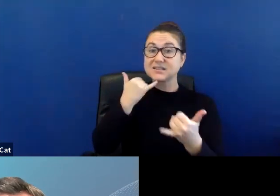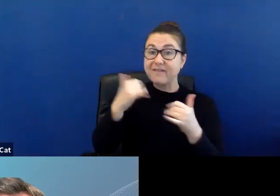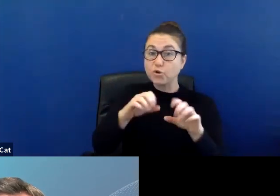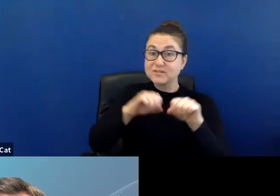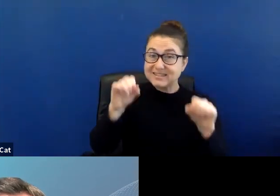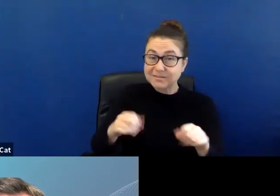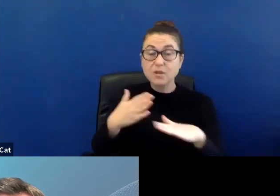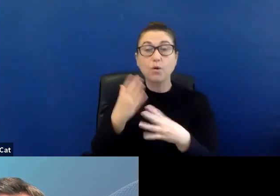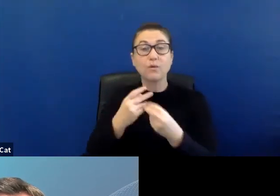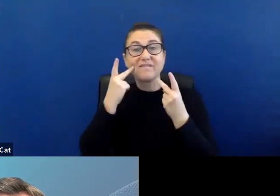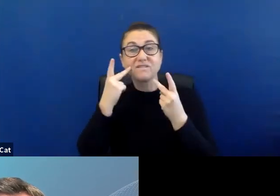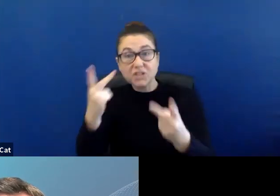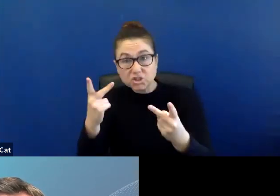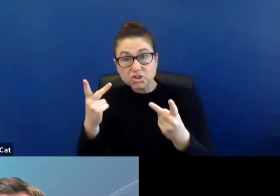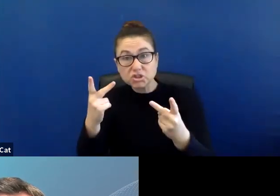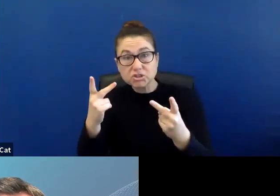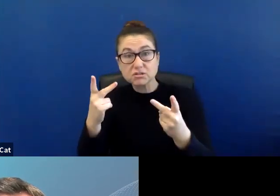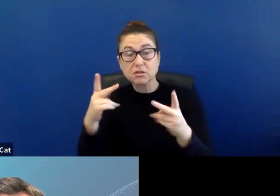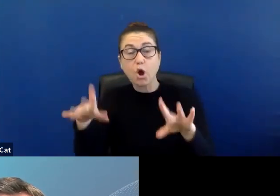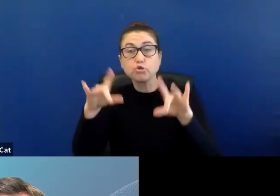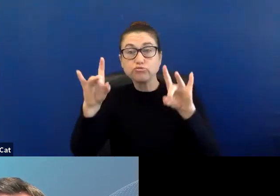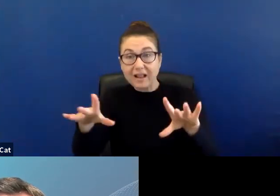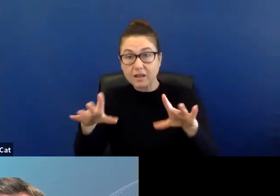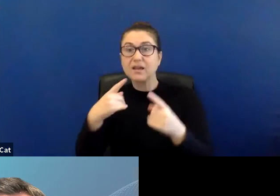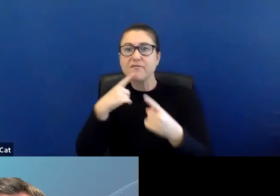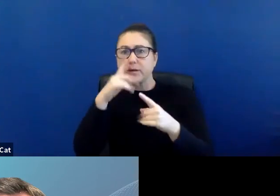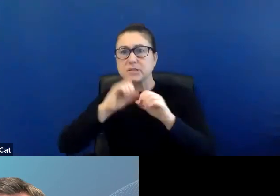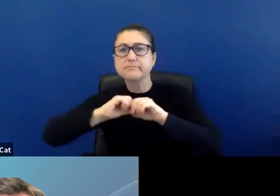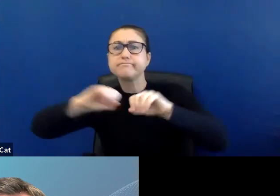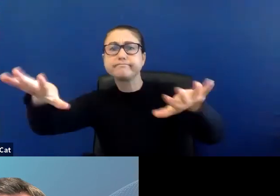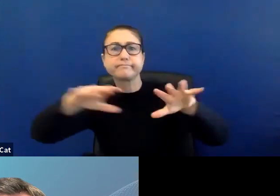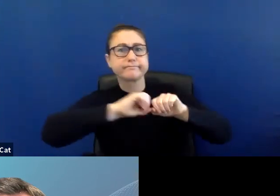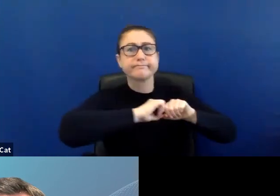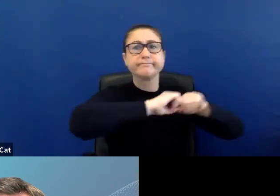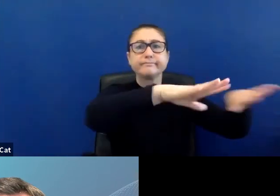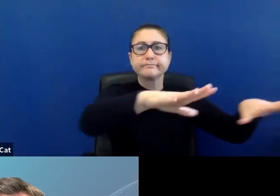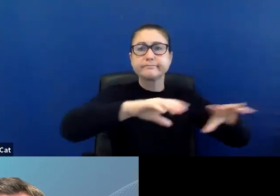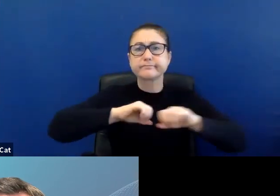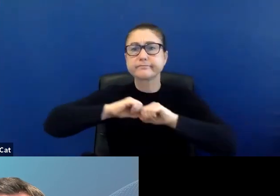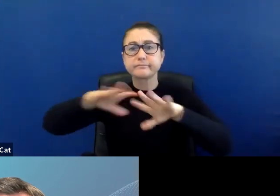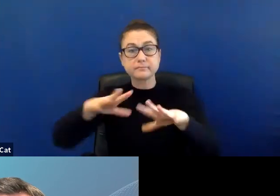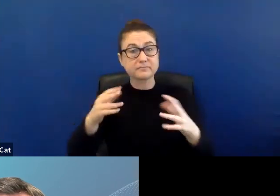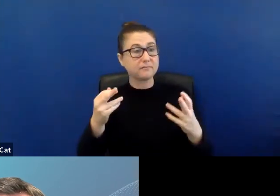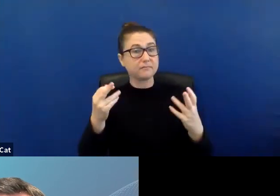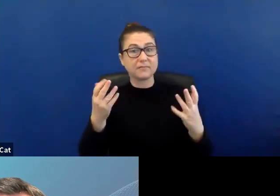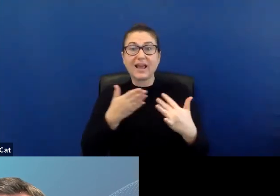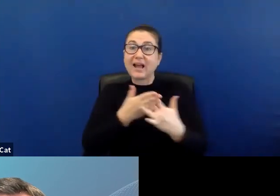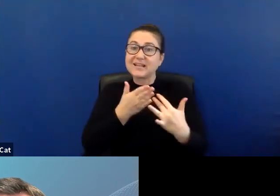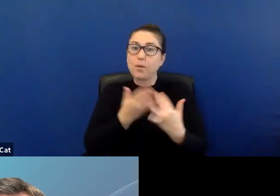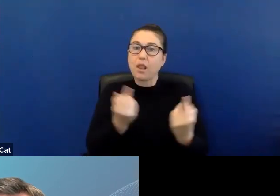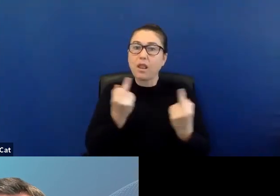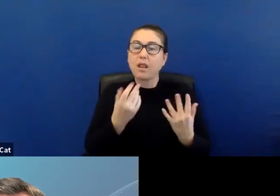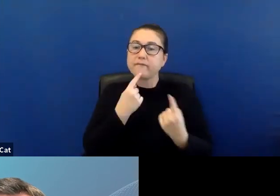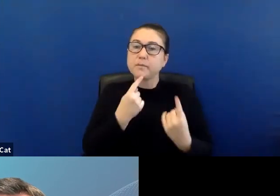Vision Australia to get audio description information out to people in various formats as well. And so I think that demonstrates a